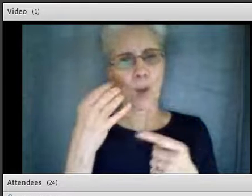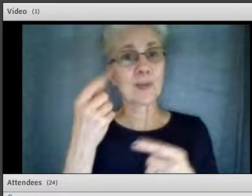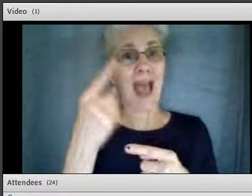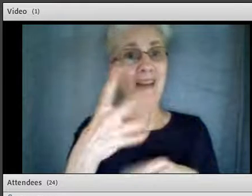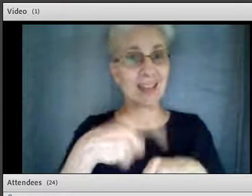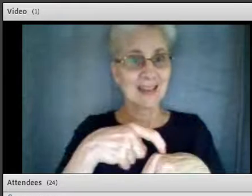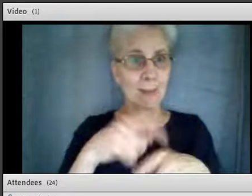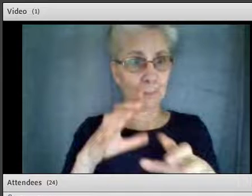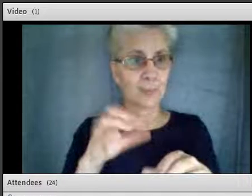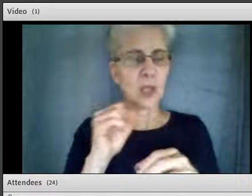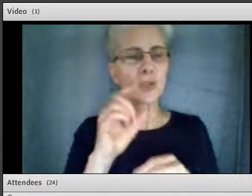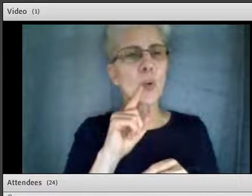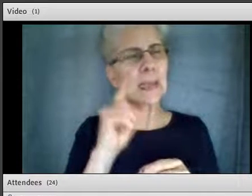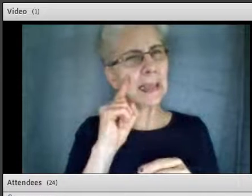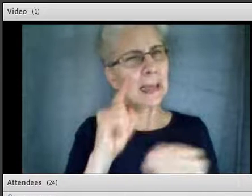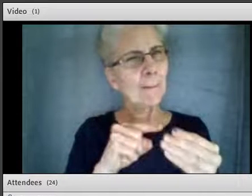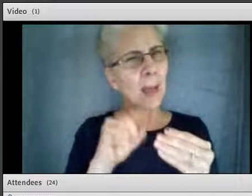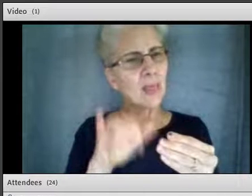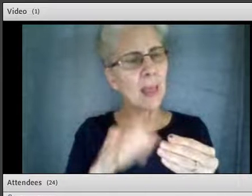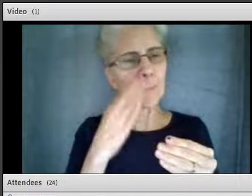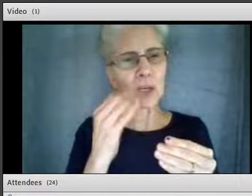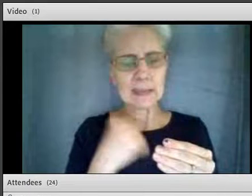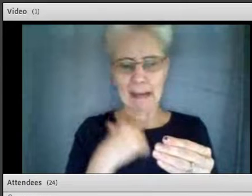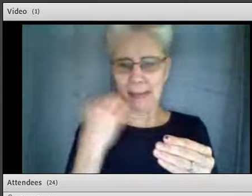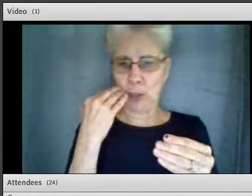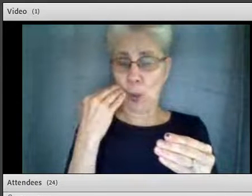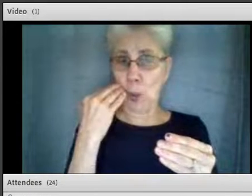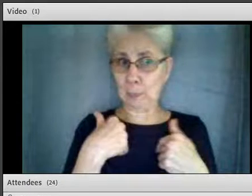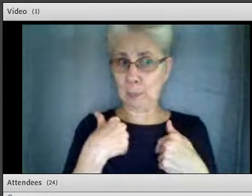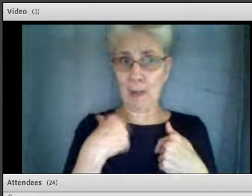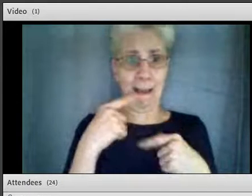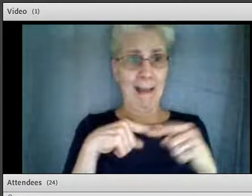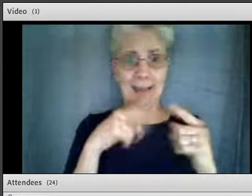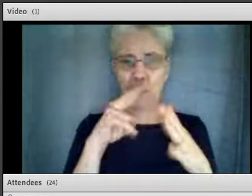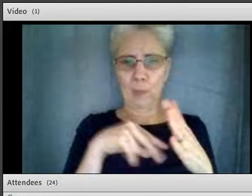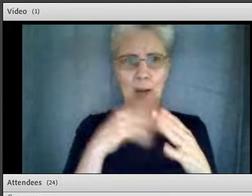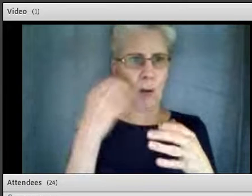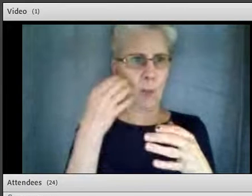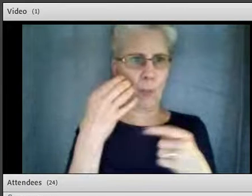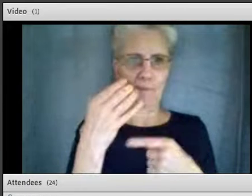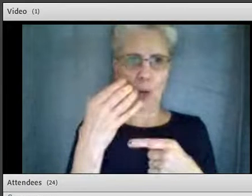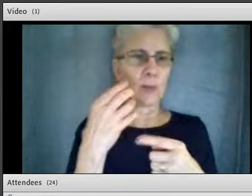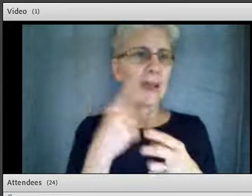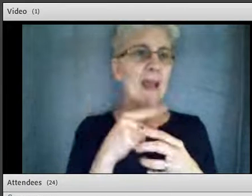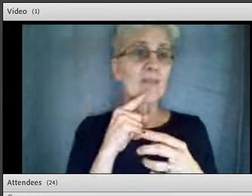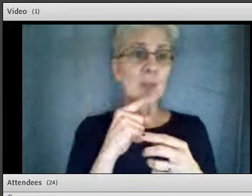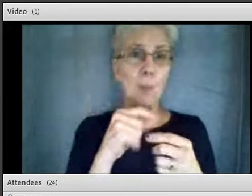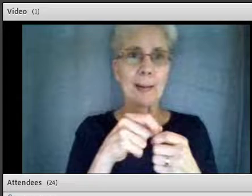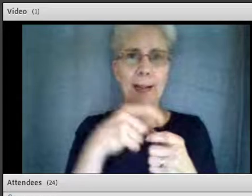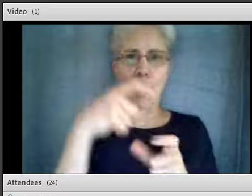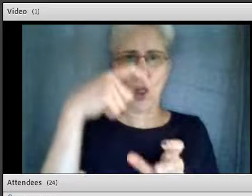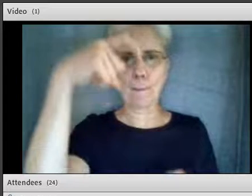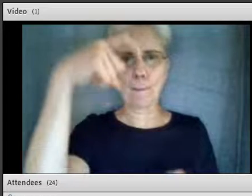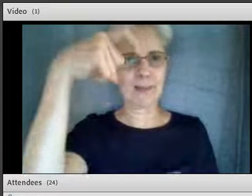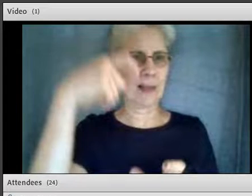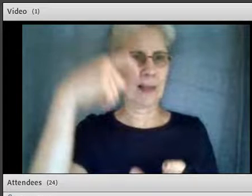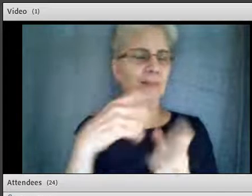because I know I cannot read on a mobile phone. If it's a really long body of text, it's not something that I'm going to look